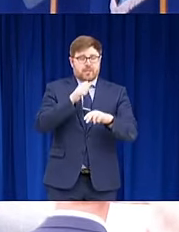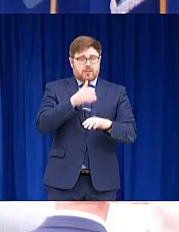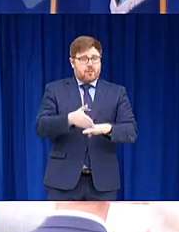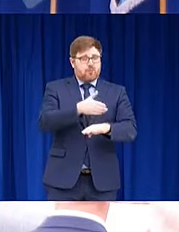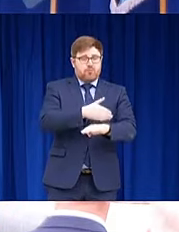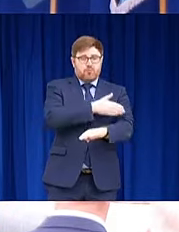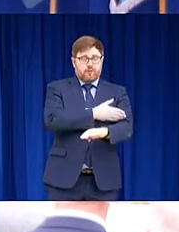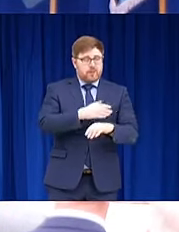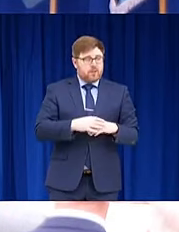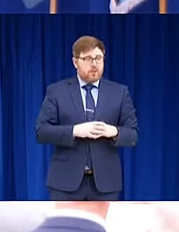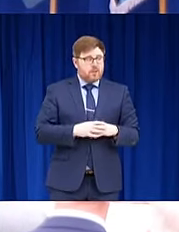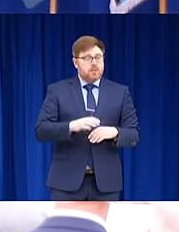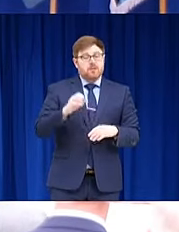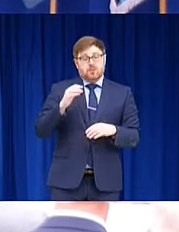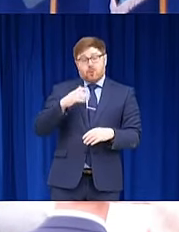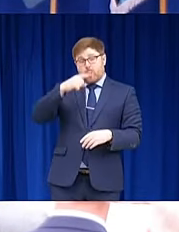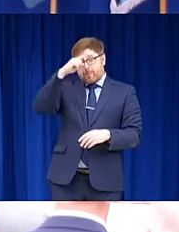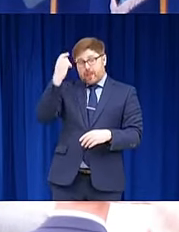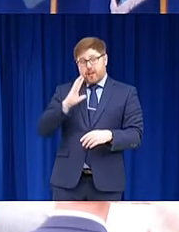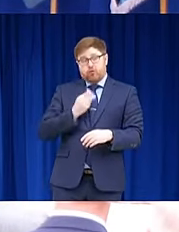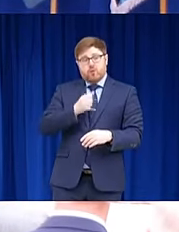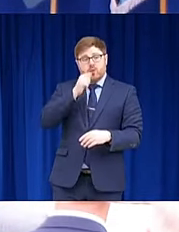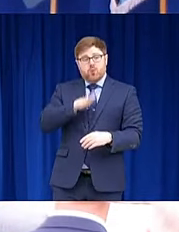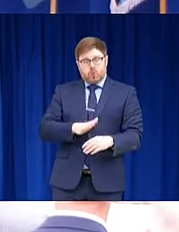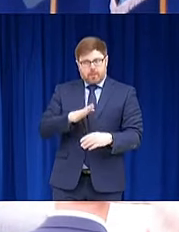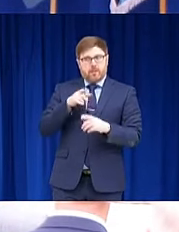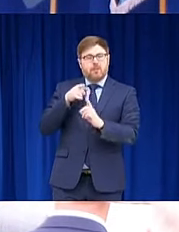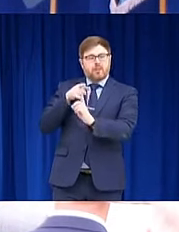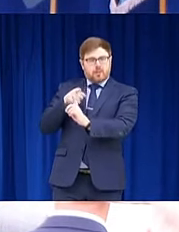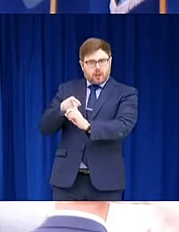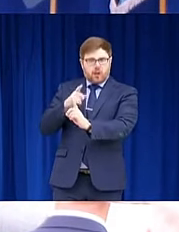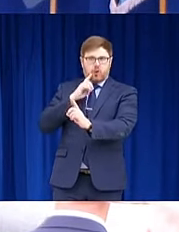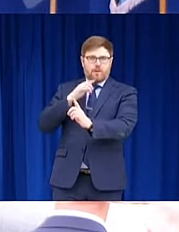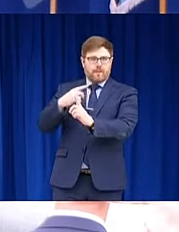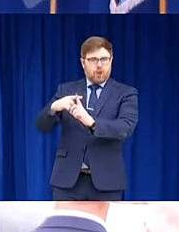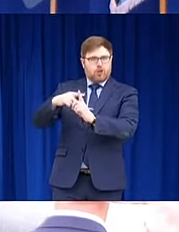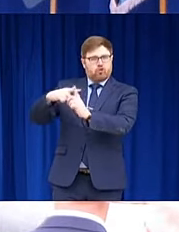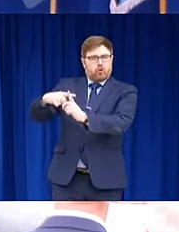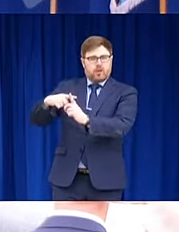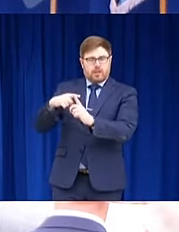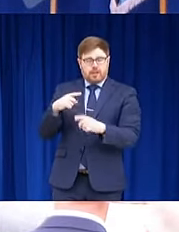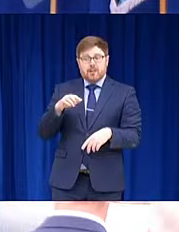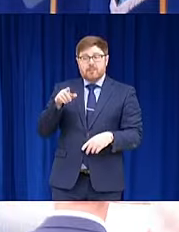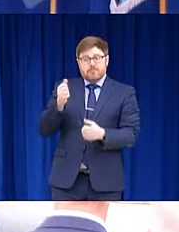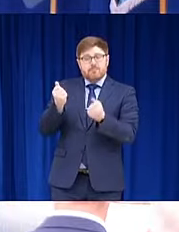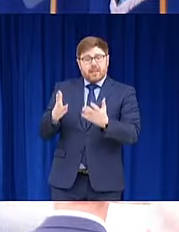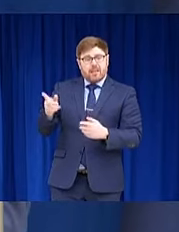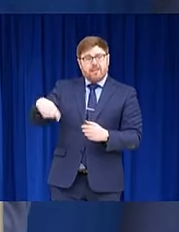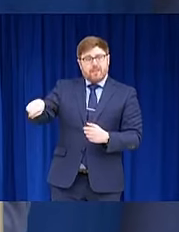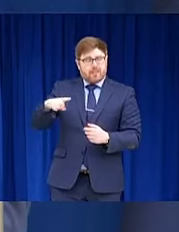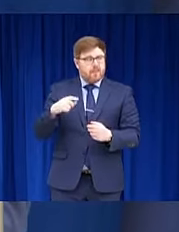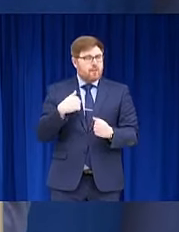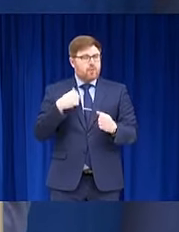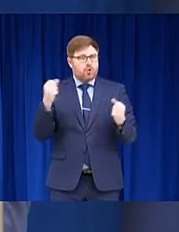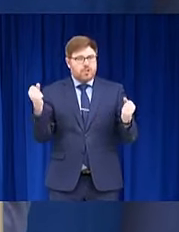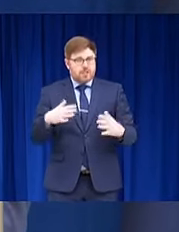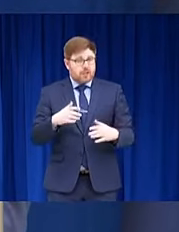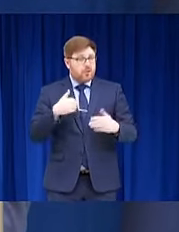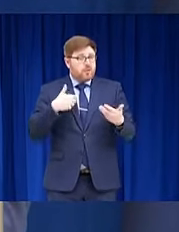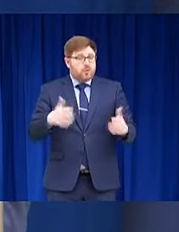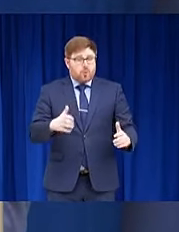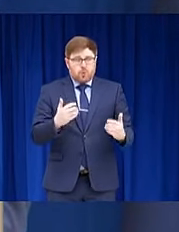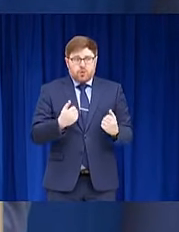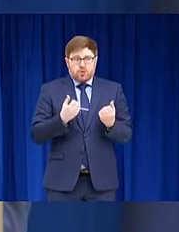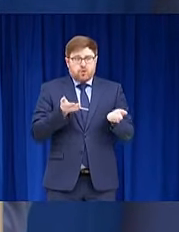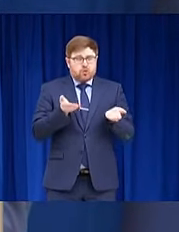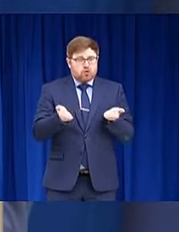demographic group. And there are several out there terrified that their right to serve, to love, and to live could